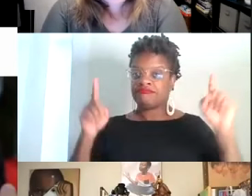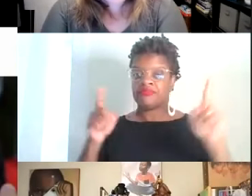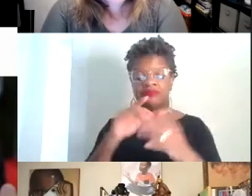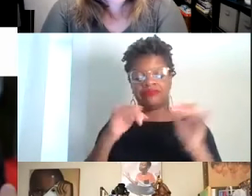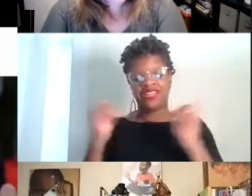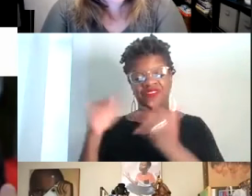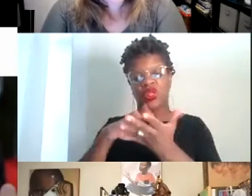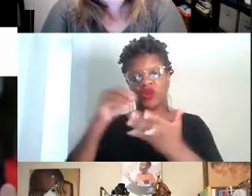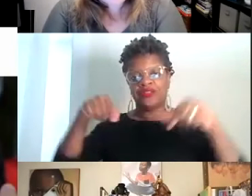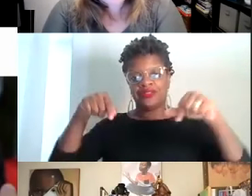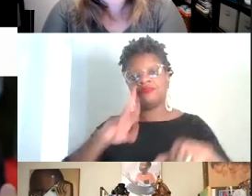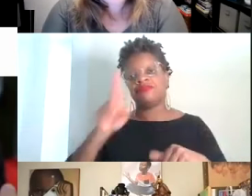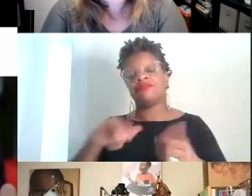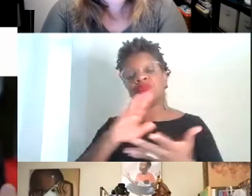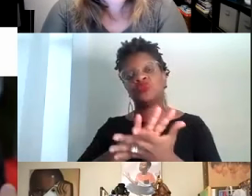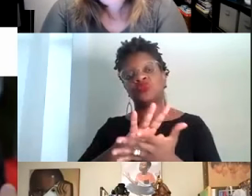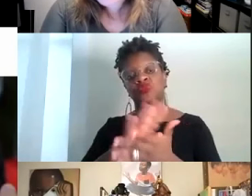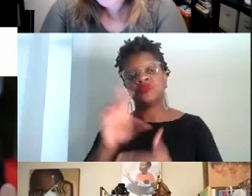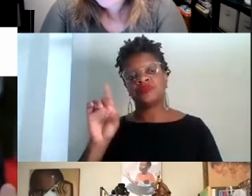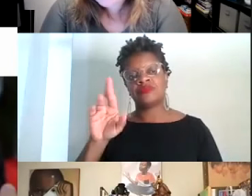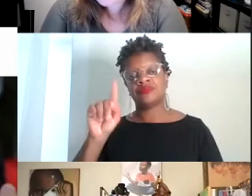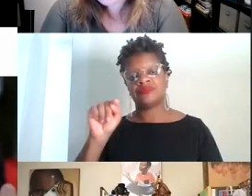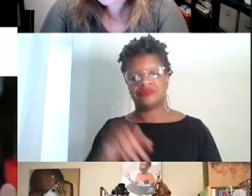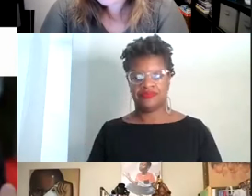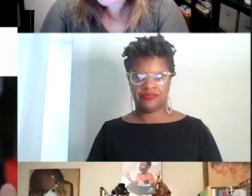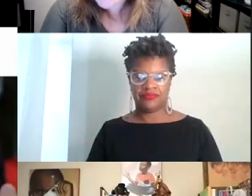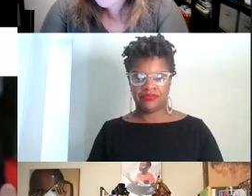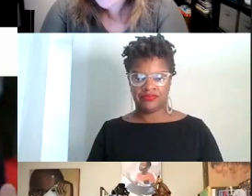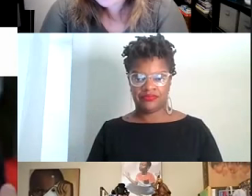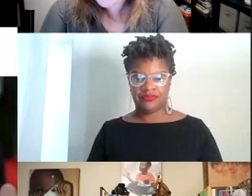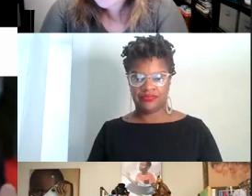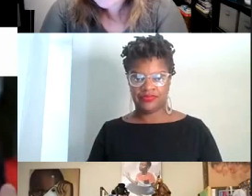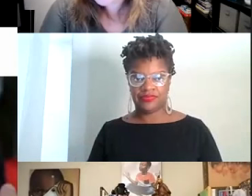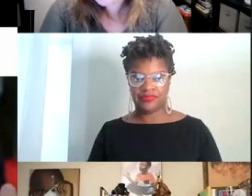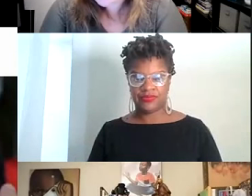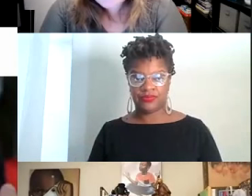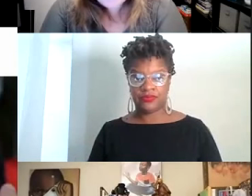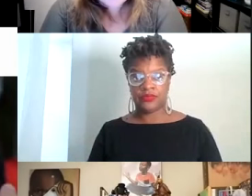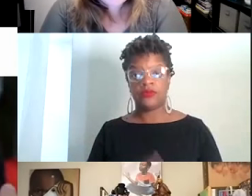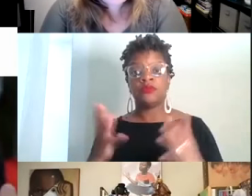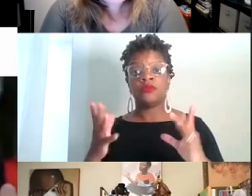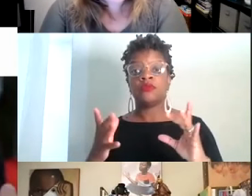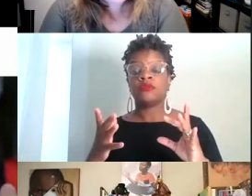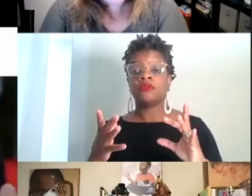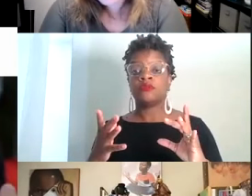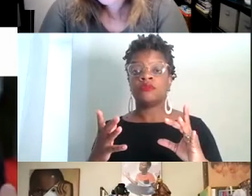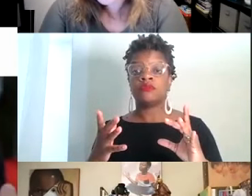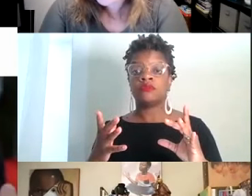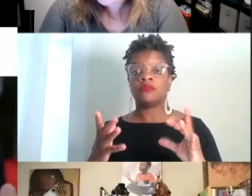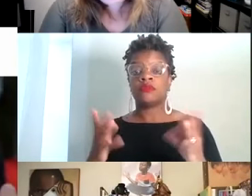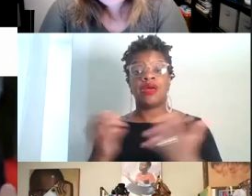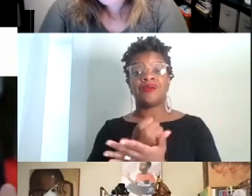the district. What was clear as some potential opportunities for this work is